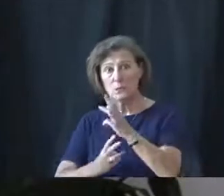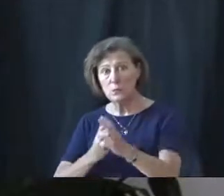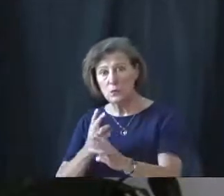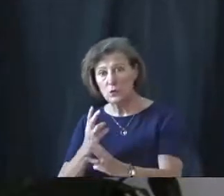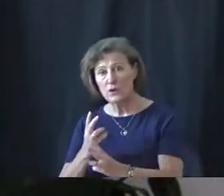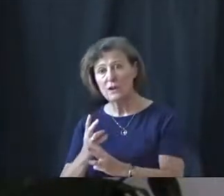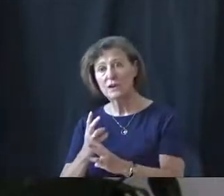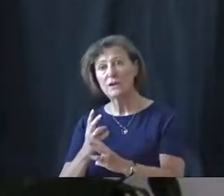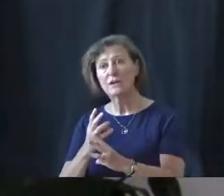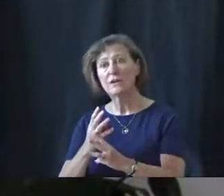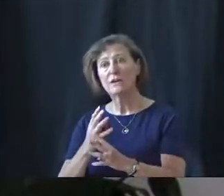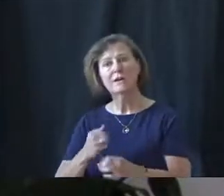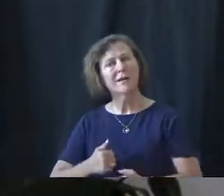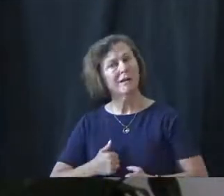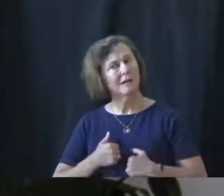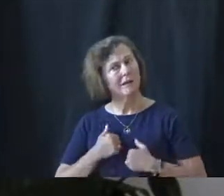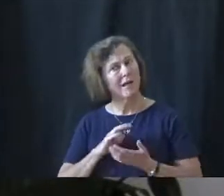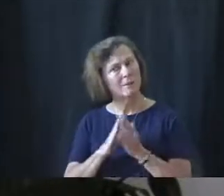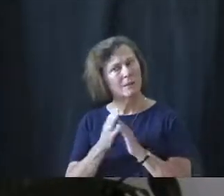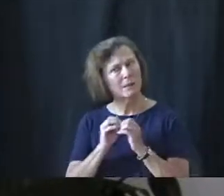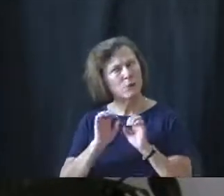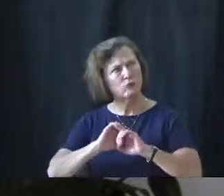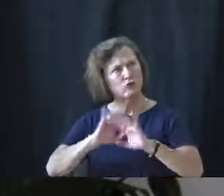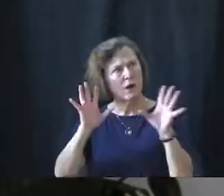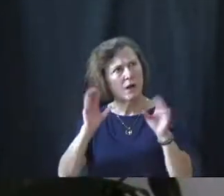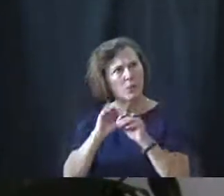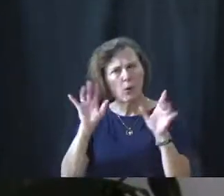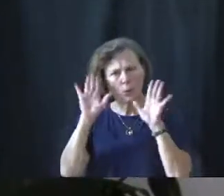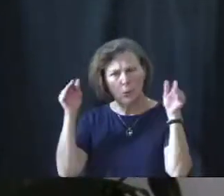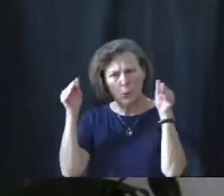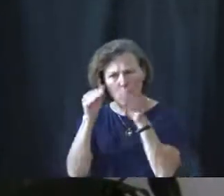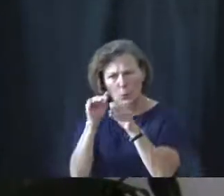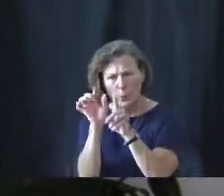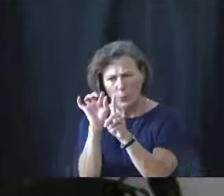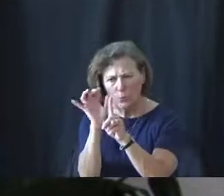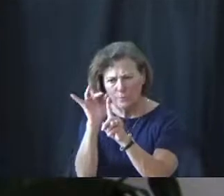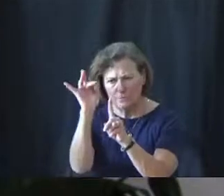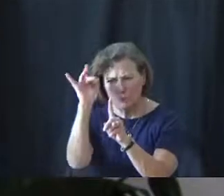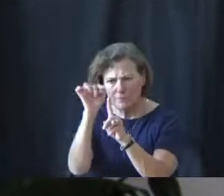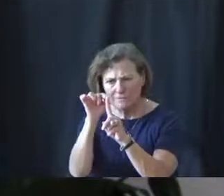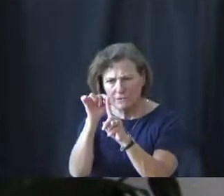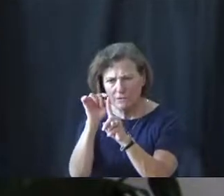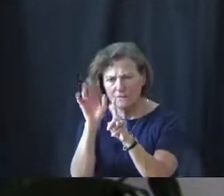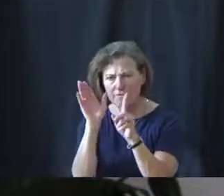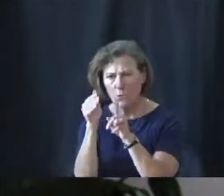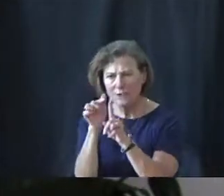brighter, sharper in focus, more